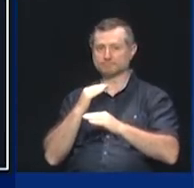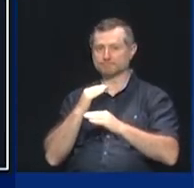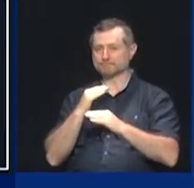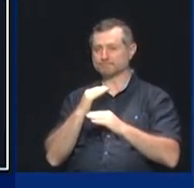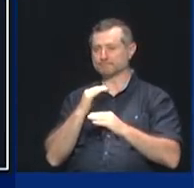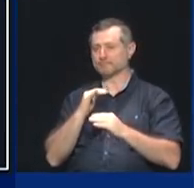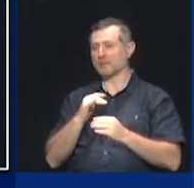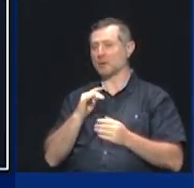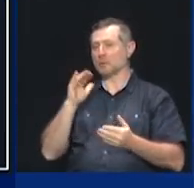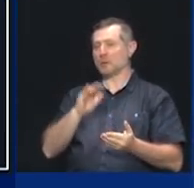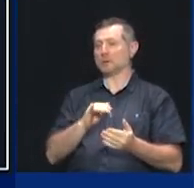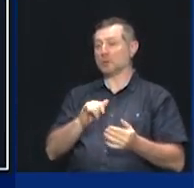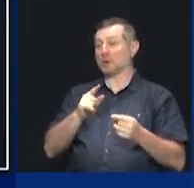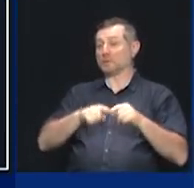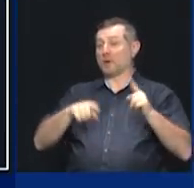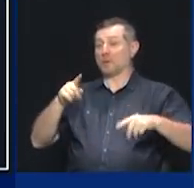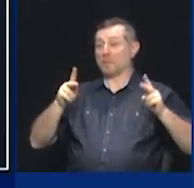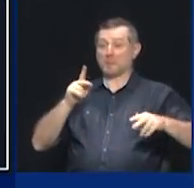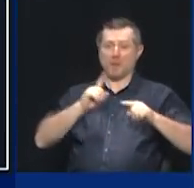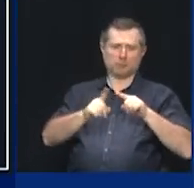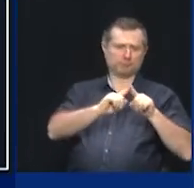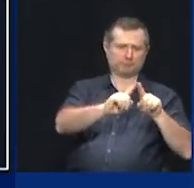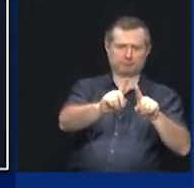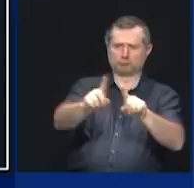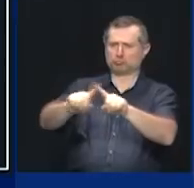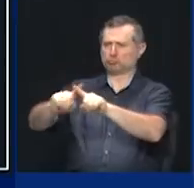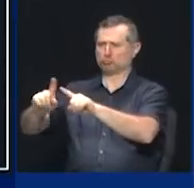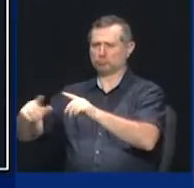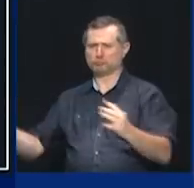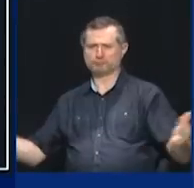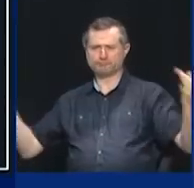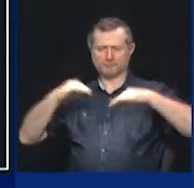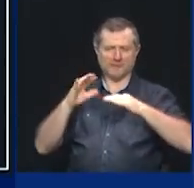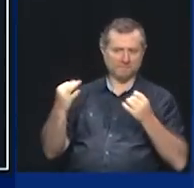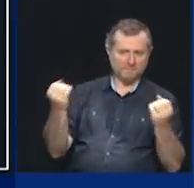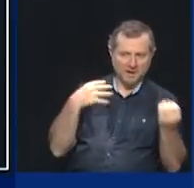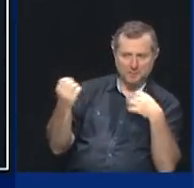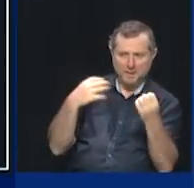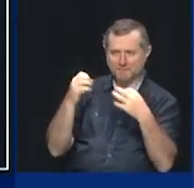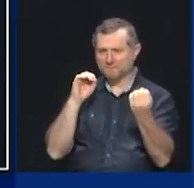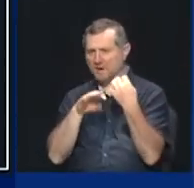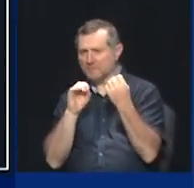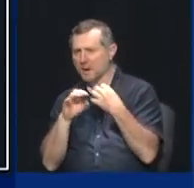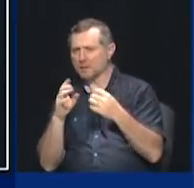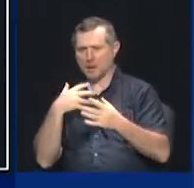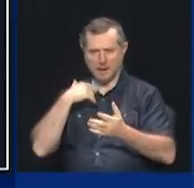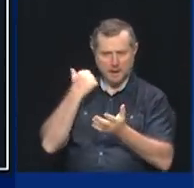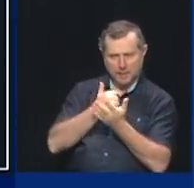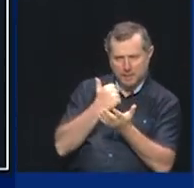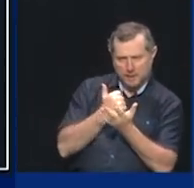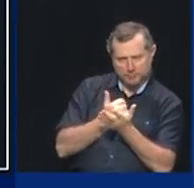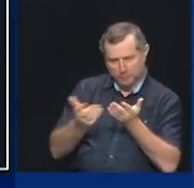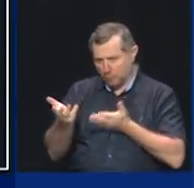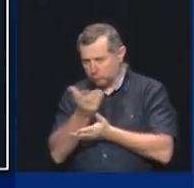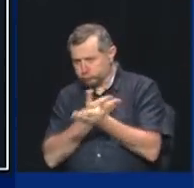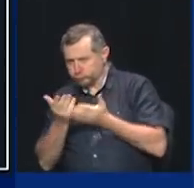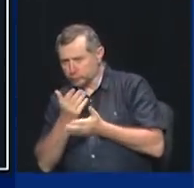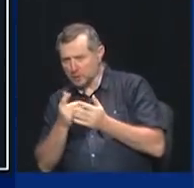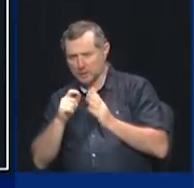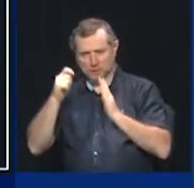table to develop a strategy and the laws that we need to make a difference. And this